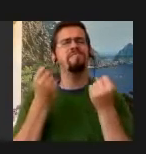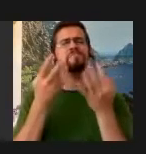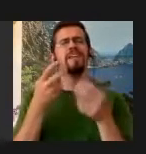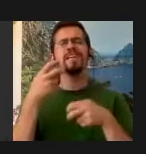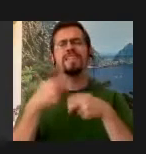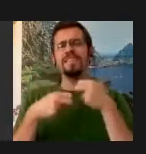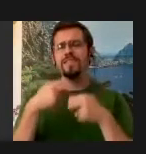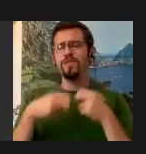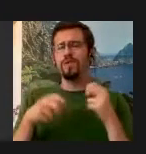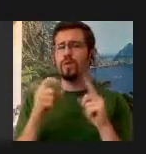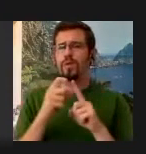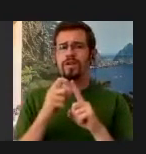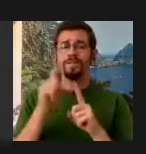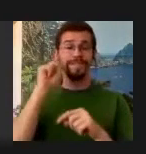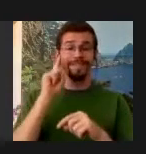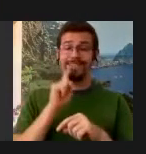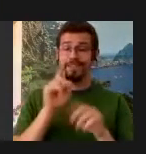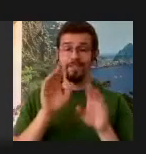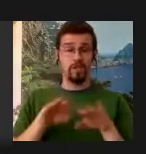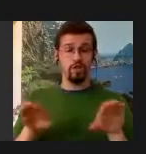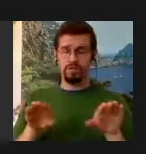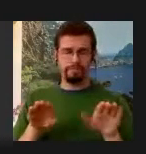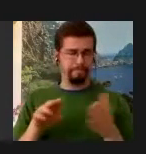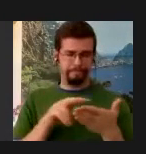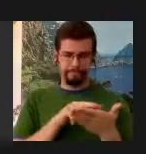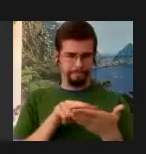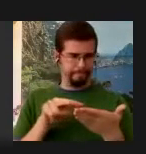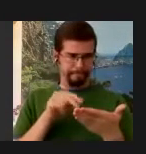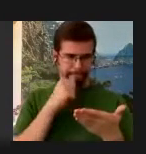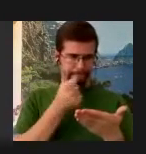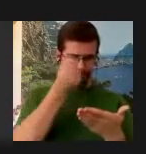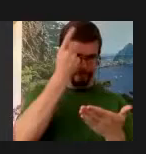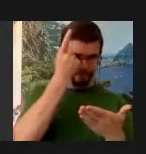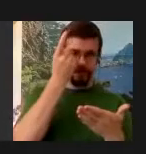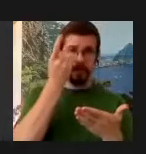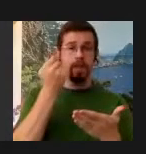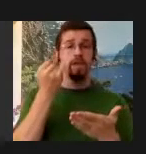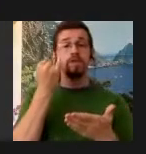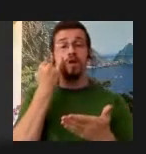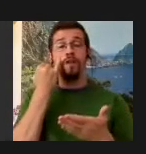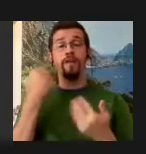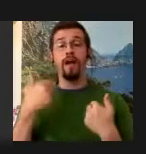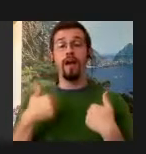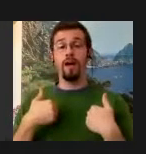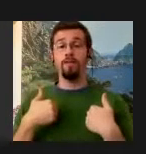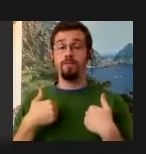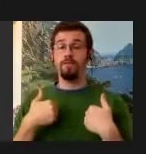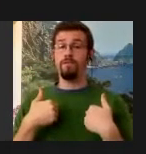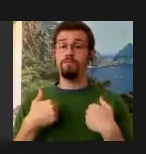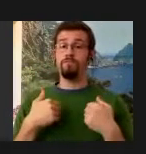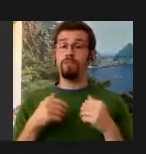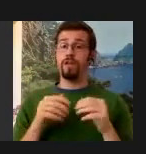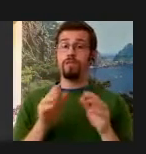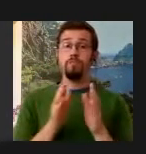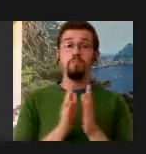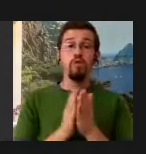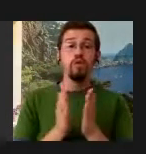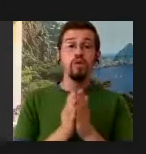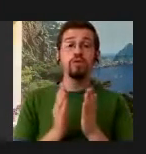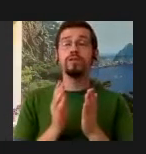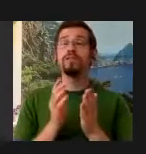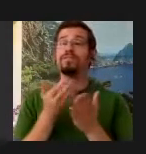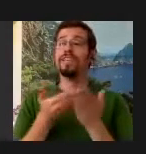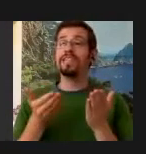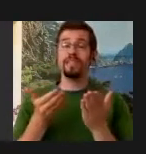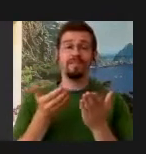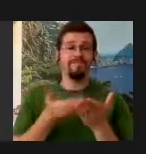deaf children they don't understand, but so if we have these small books which we can give to them, they can these books can